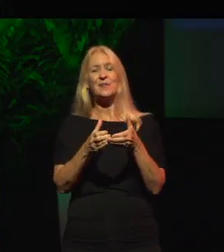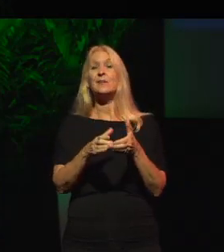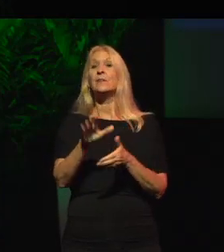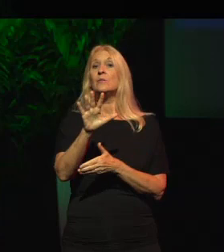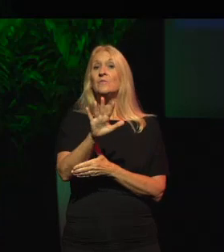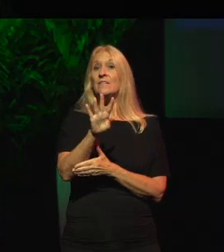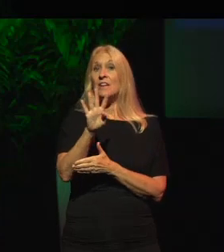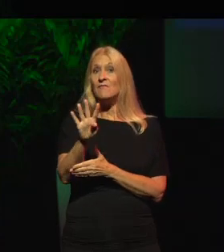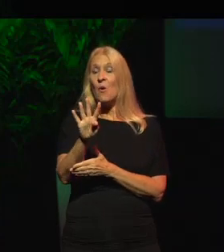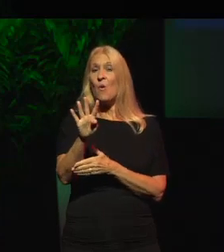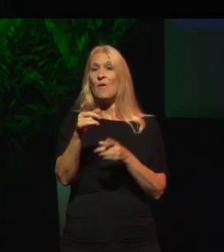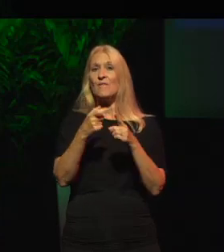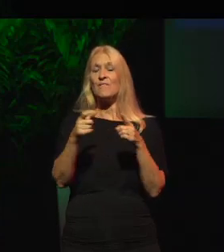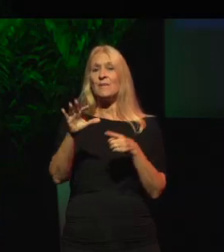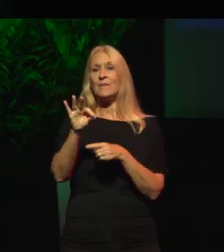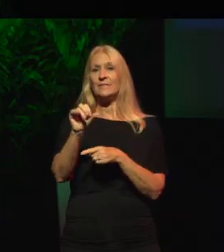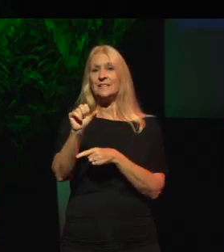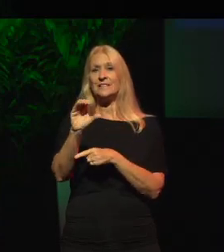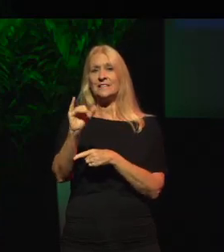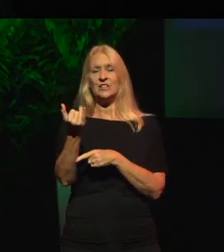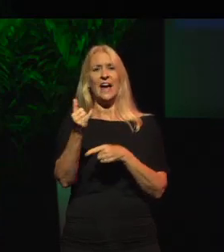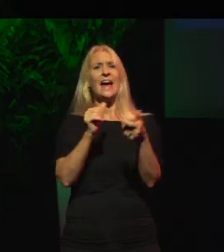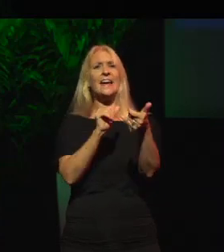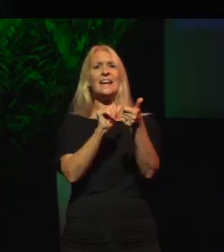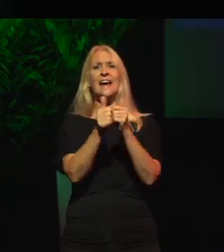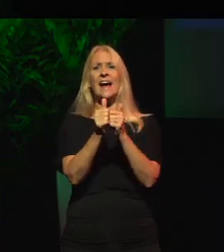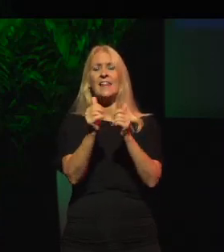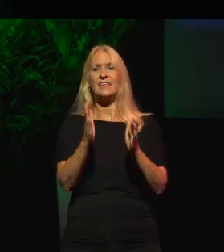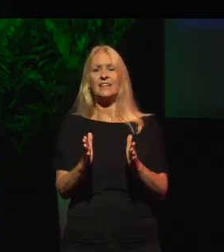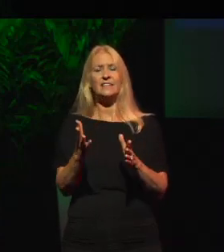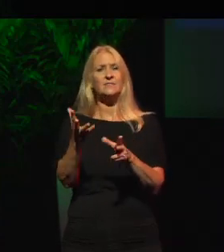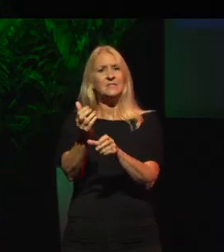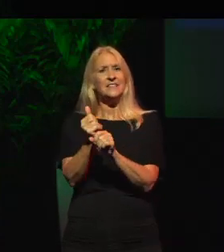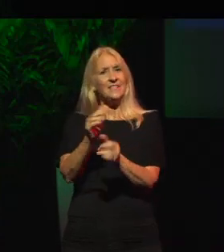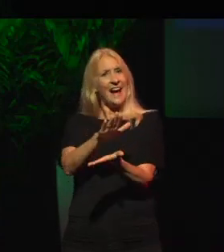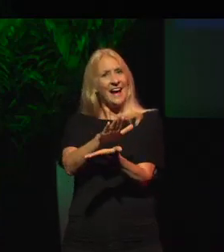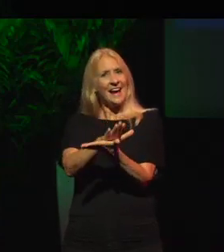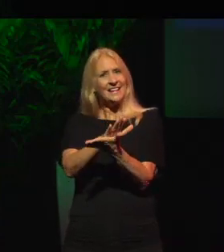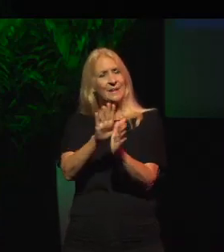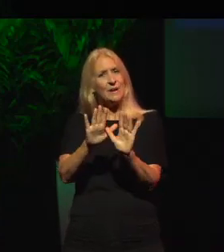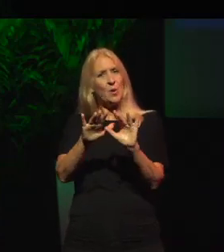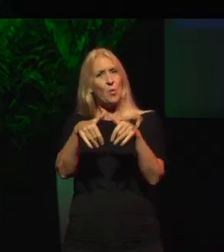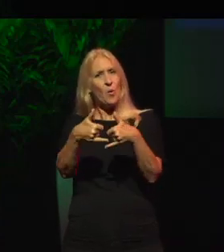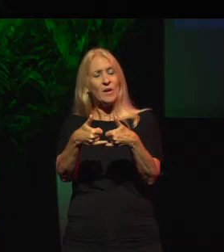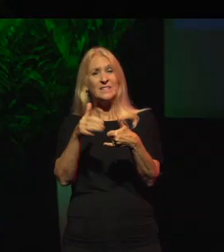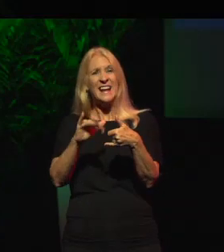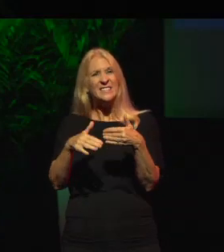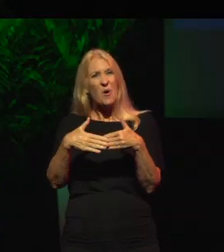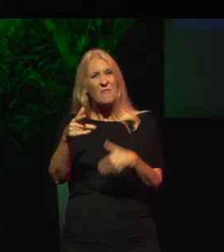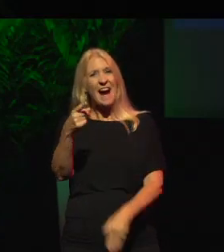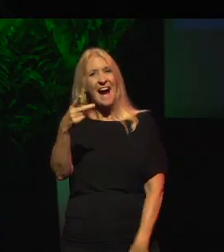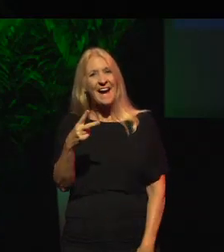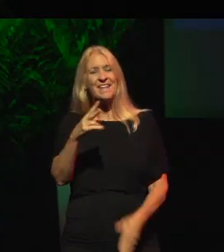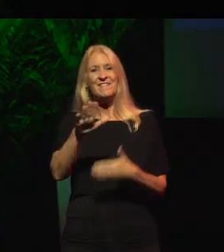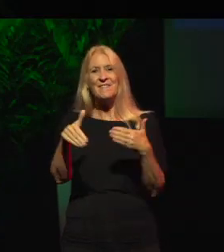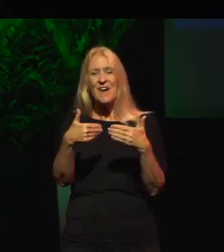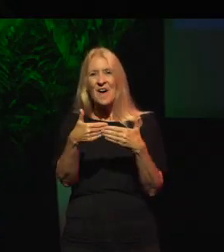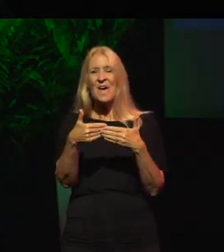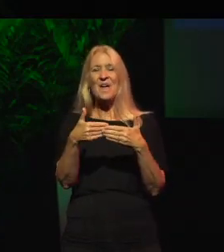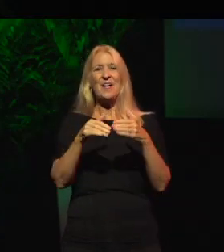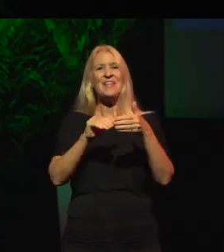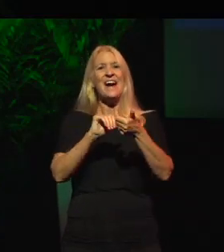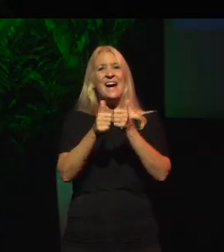54 of our FSCJ student athletes received academic awards, and that's over half of all the athletes we